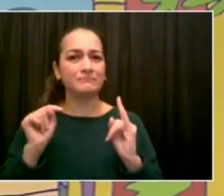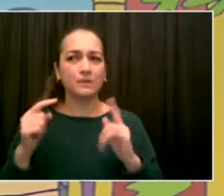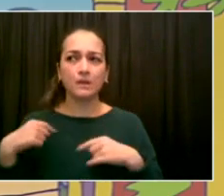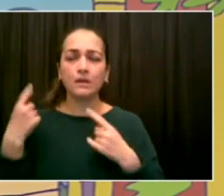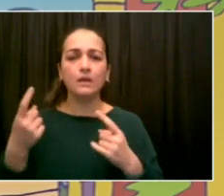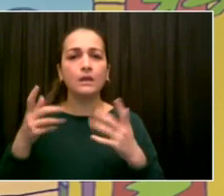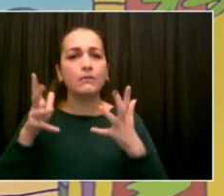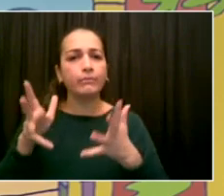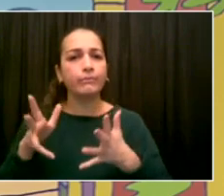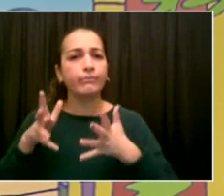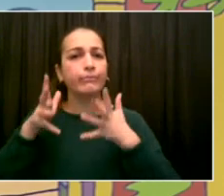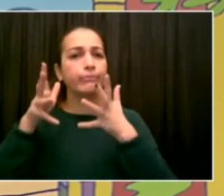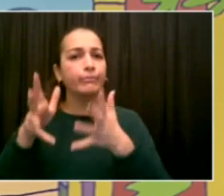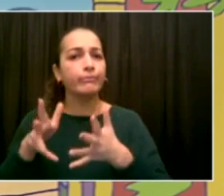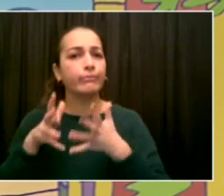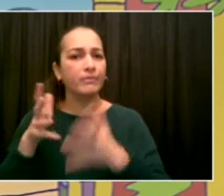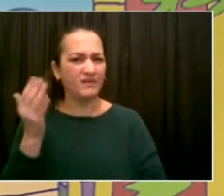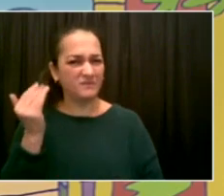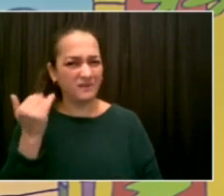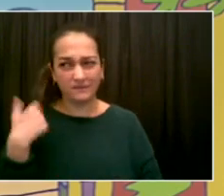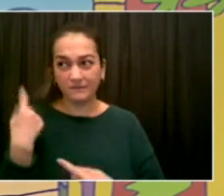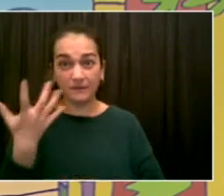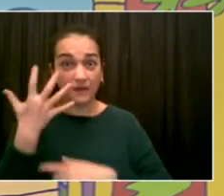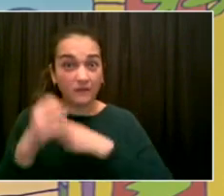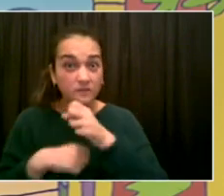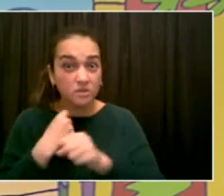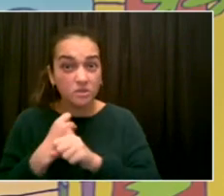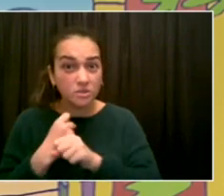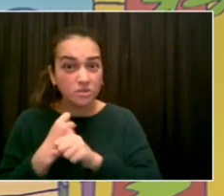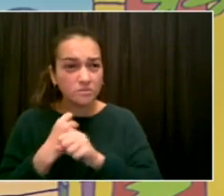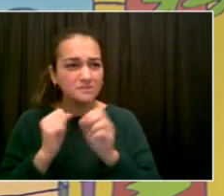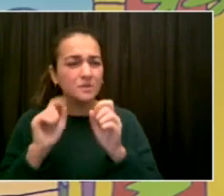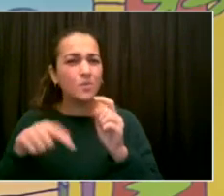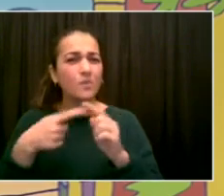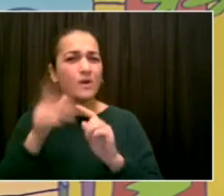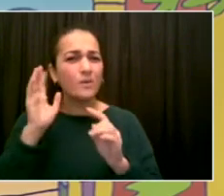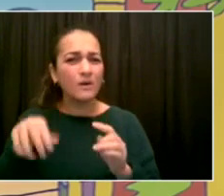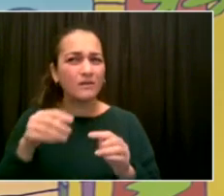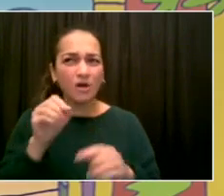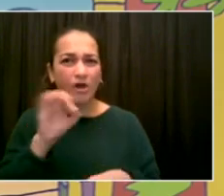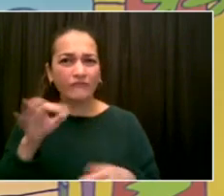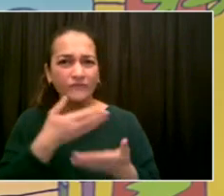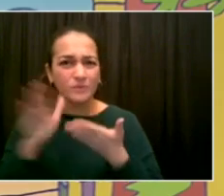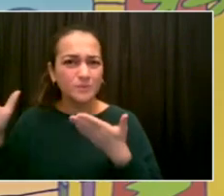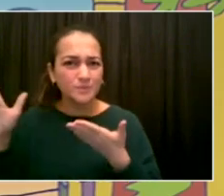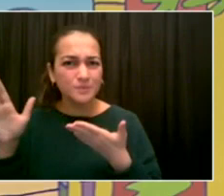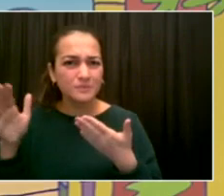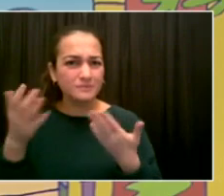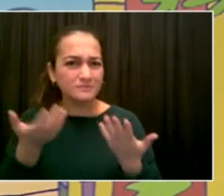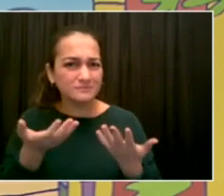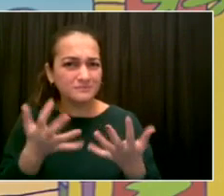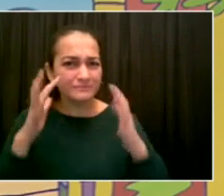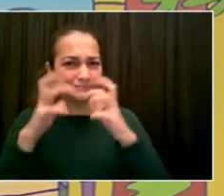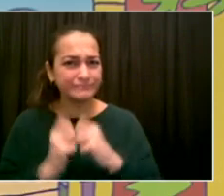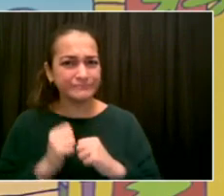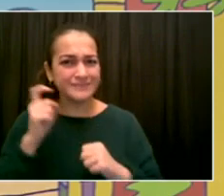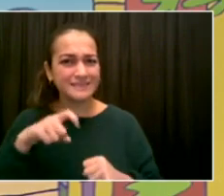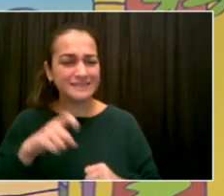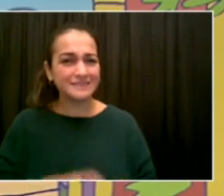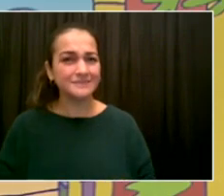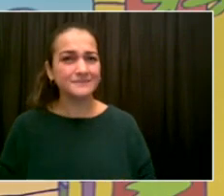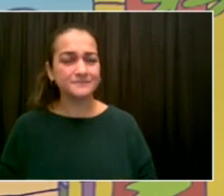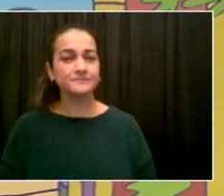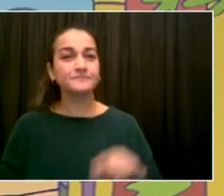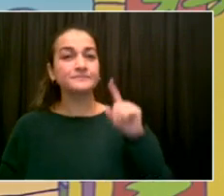stringent rules that require sheds to go up in the first place? Well, Steve, it's a really good question, both parts, but I want to start at the back end of